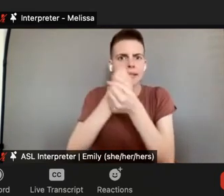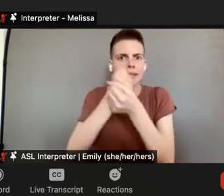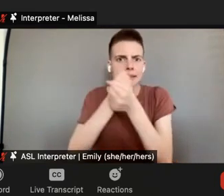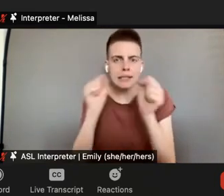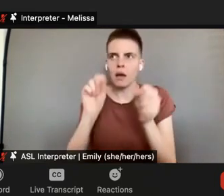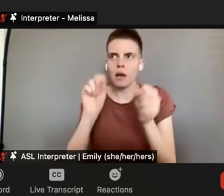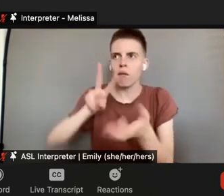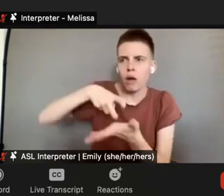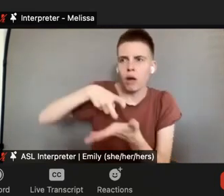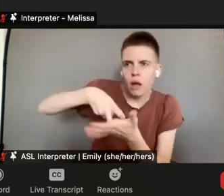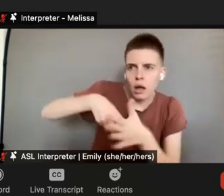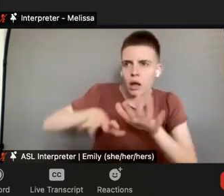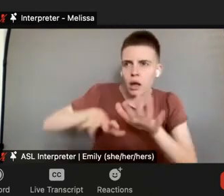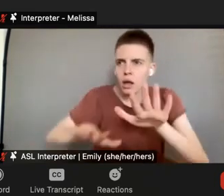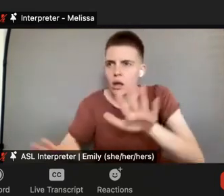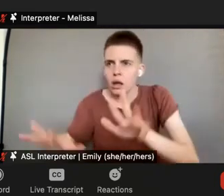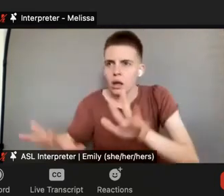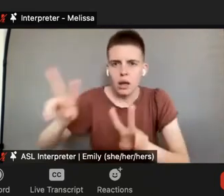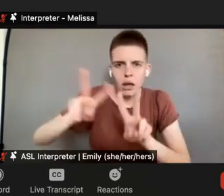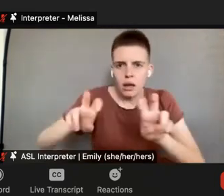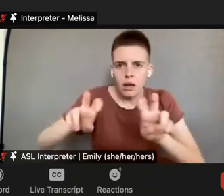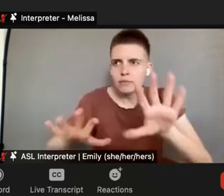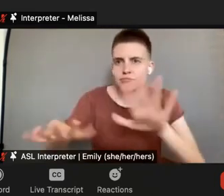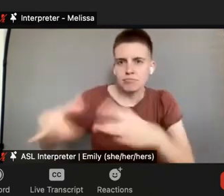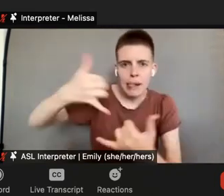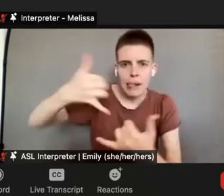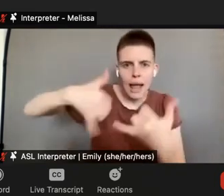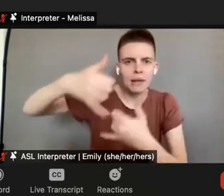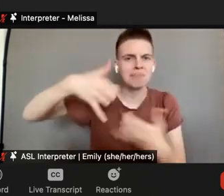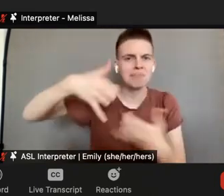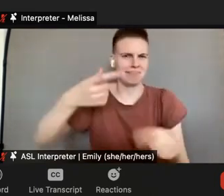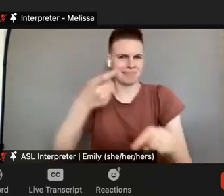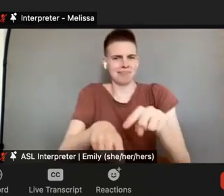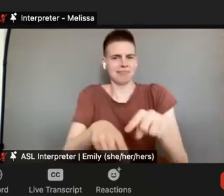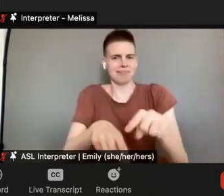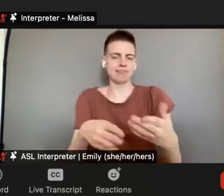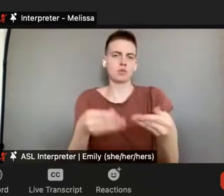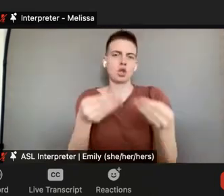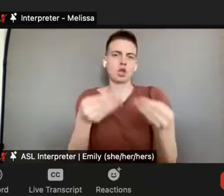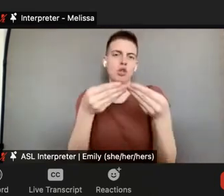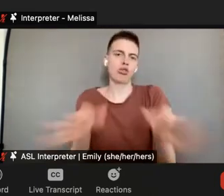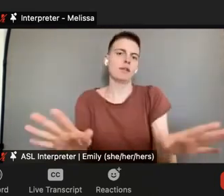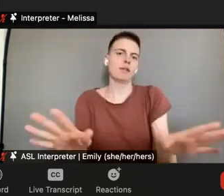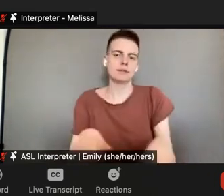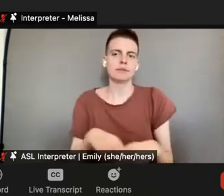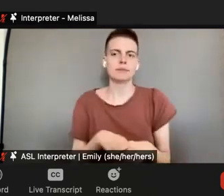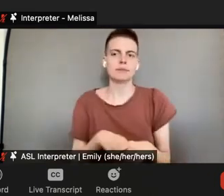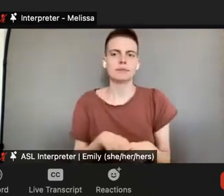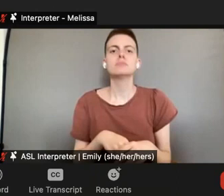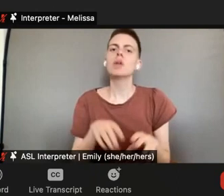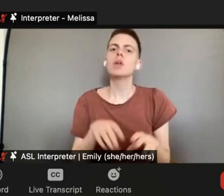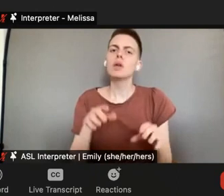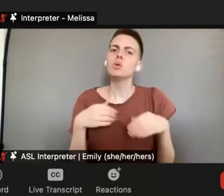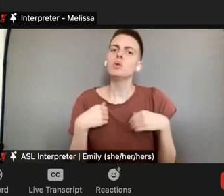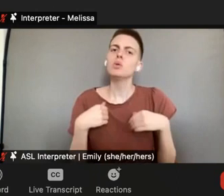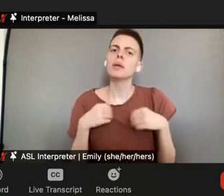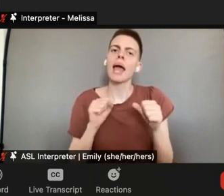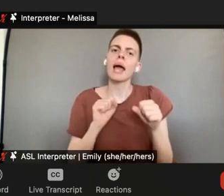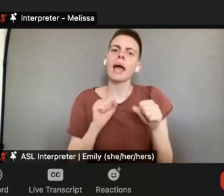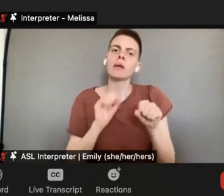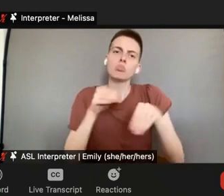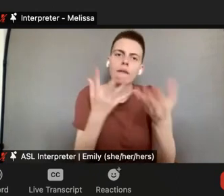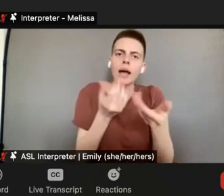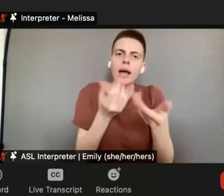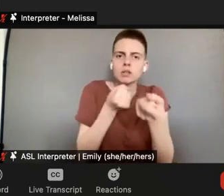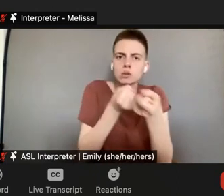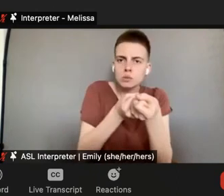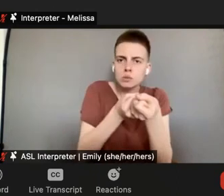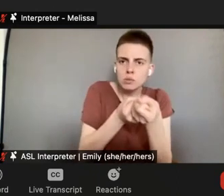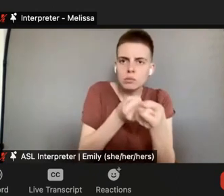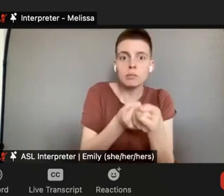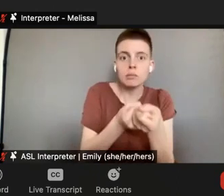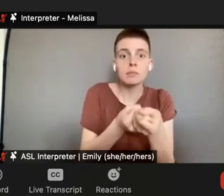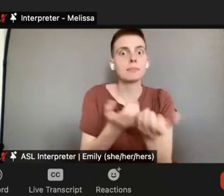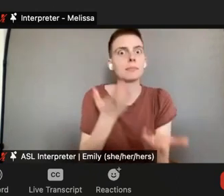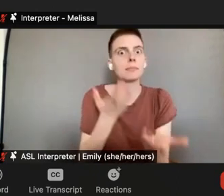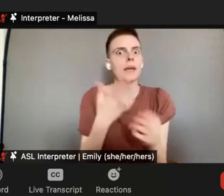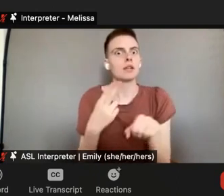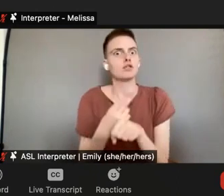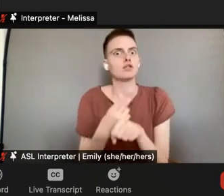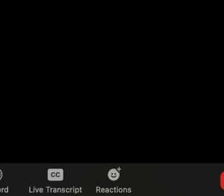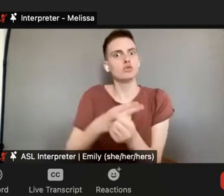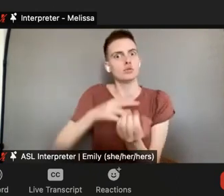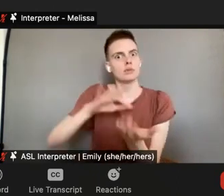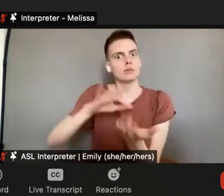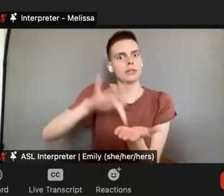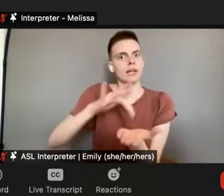move around with the zoo animals. So it's just lost. Now you can do some things about that. You can use an iPad and video